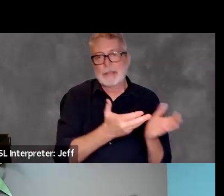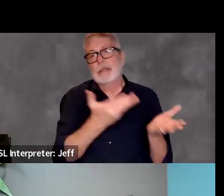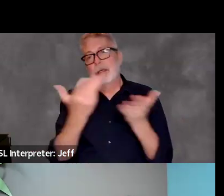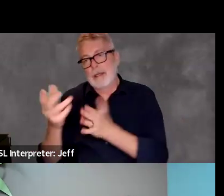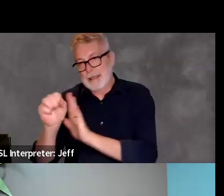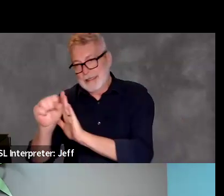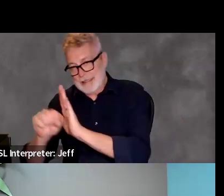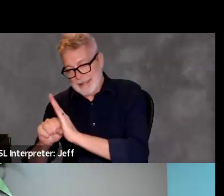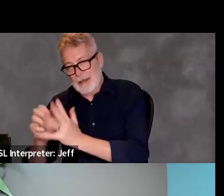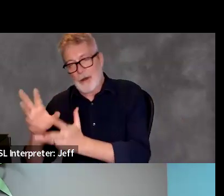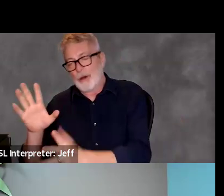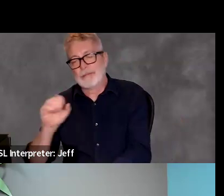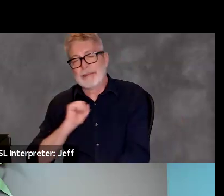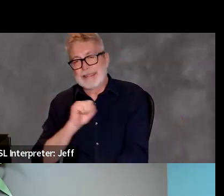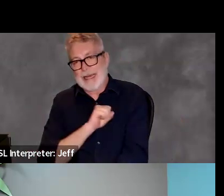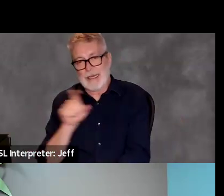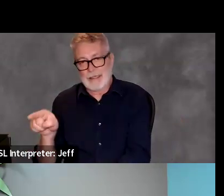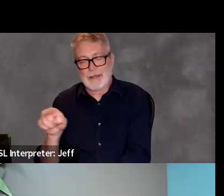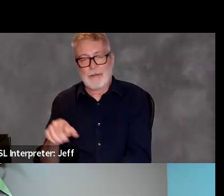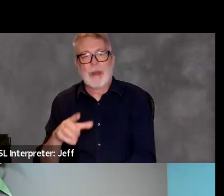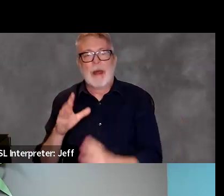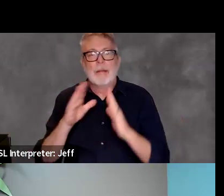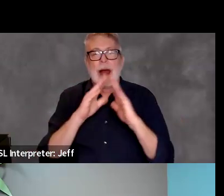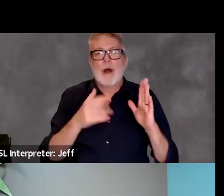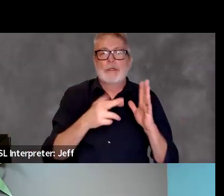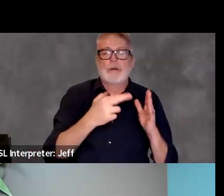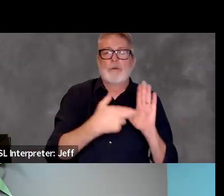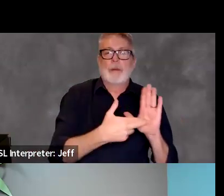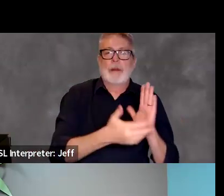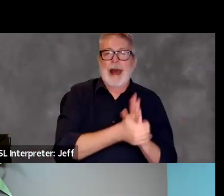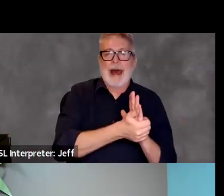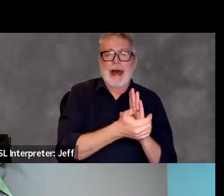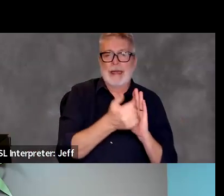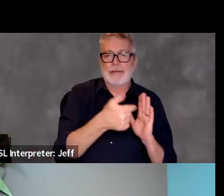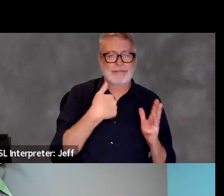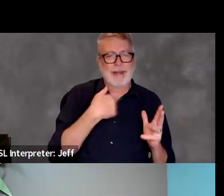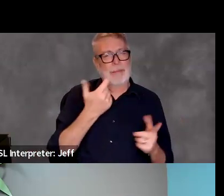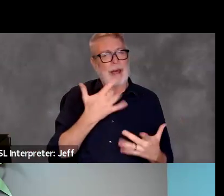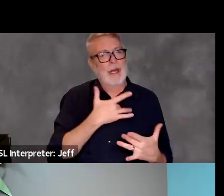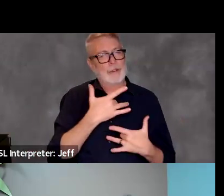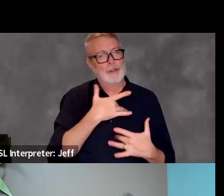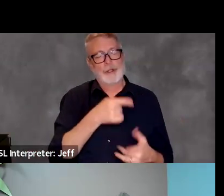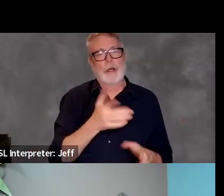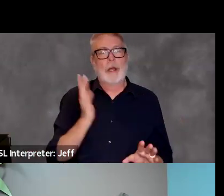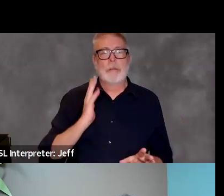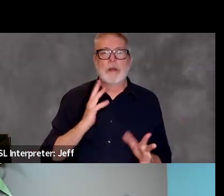Senate. The House added something to this bill that was concerning. Before, it was just